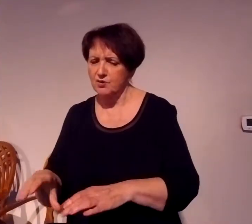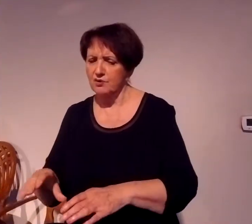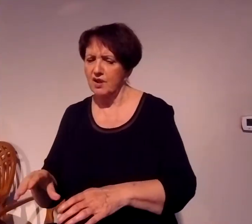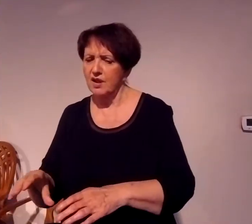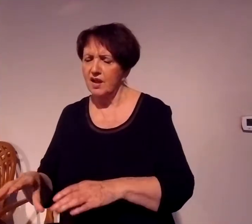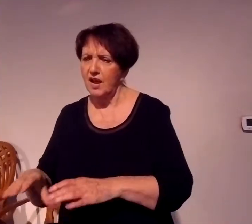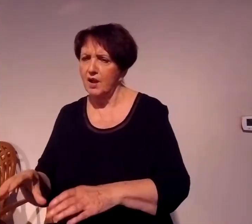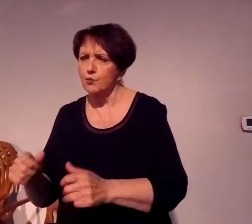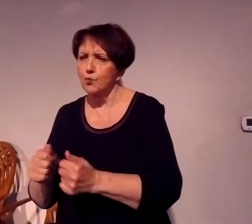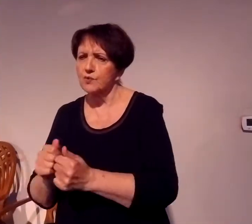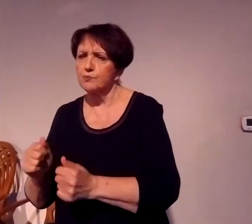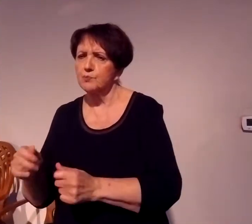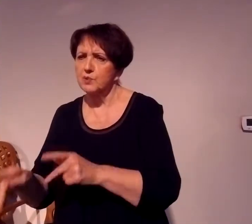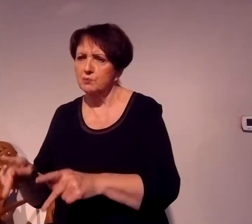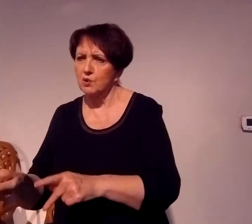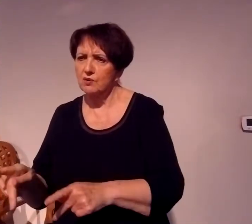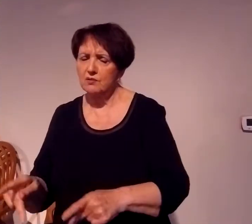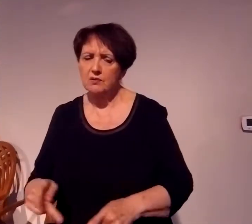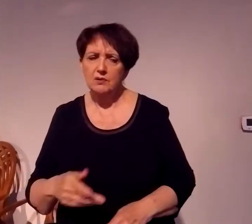We are better than this.